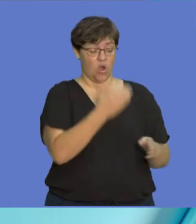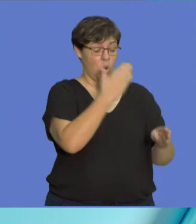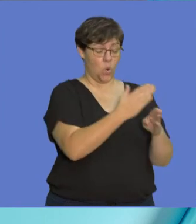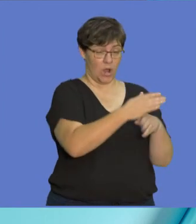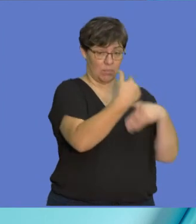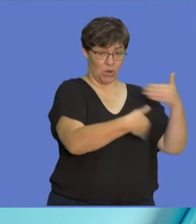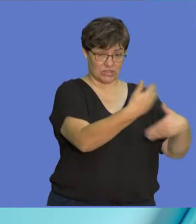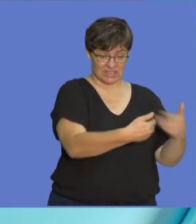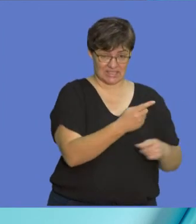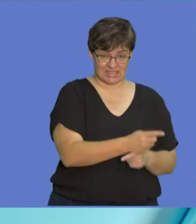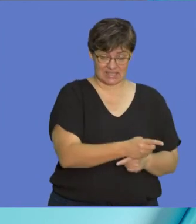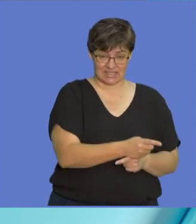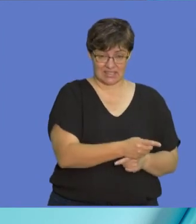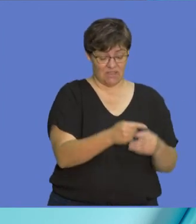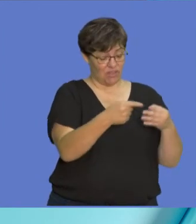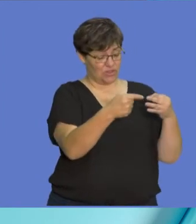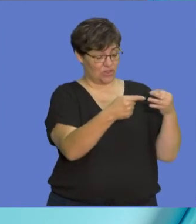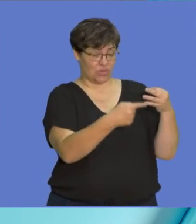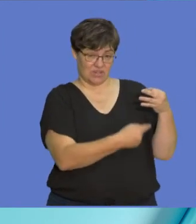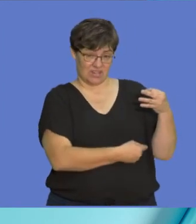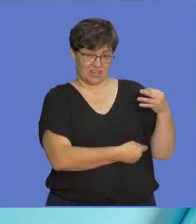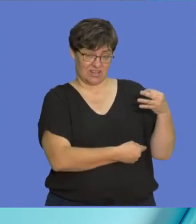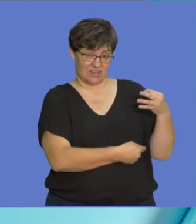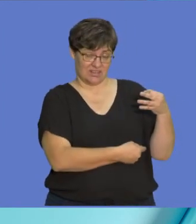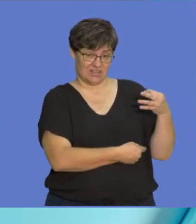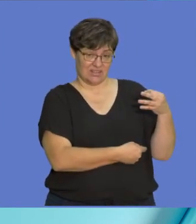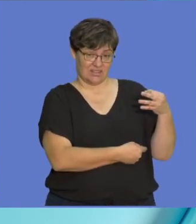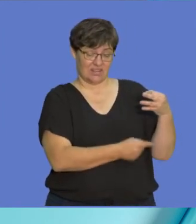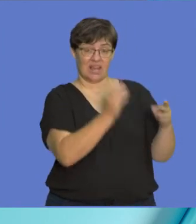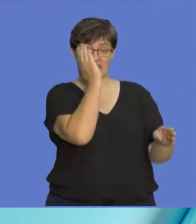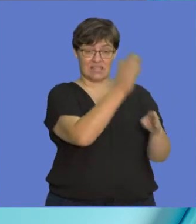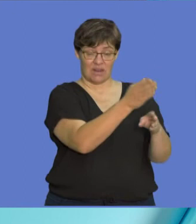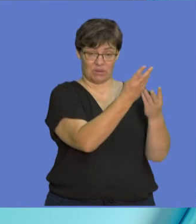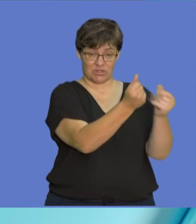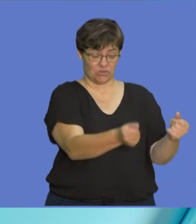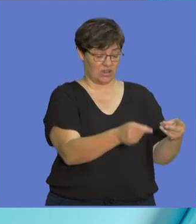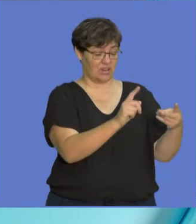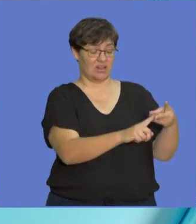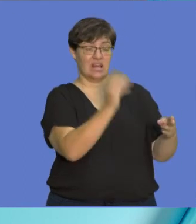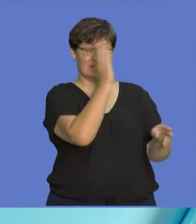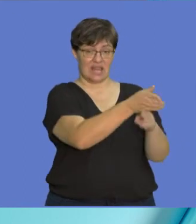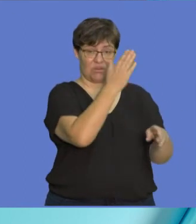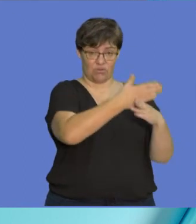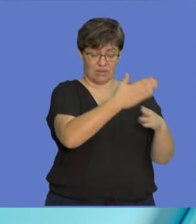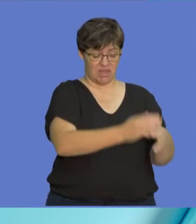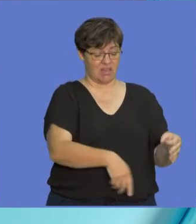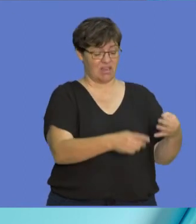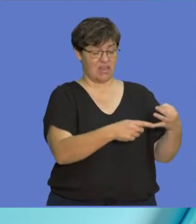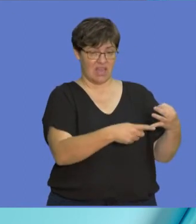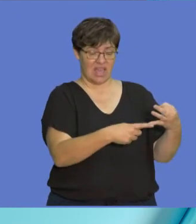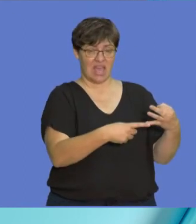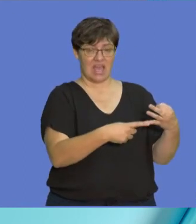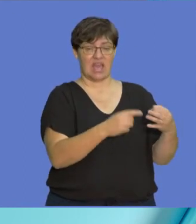work in process, which has 3 components to it, namely your direct material, your direct labor, and